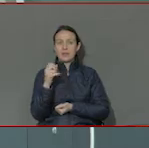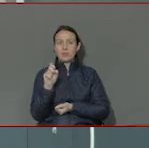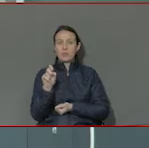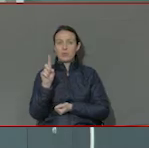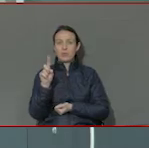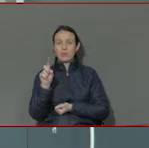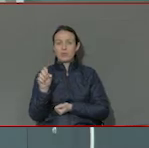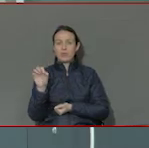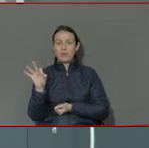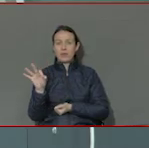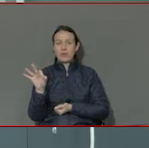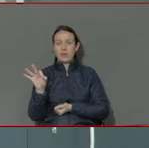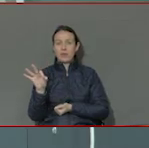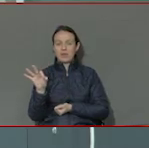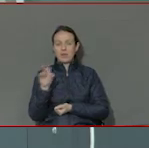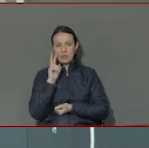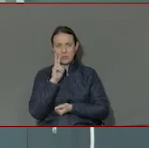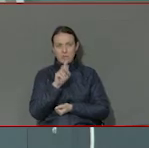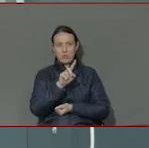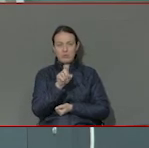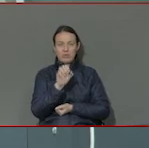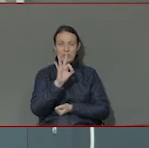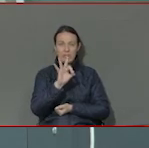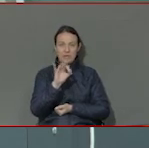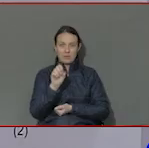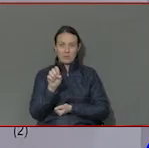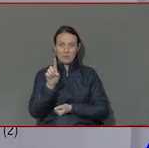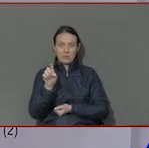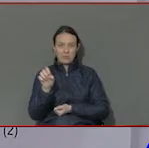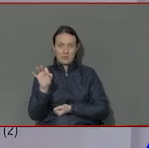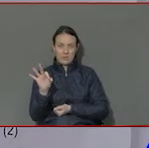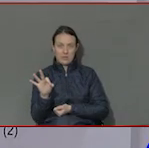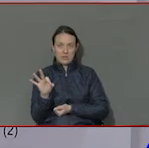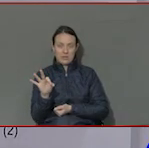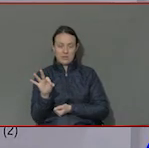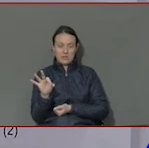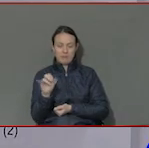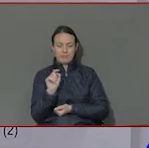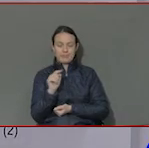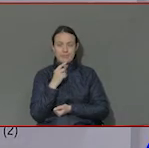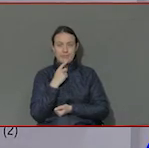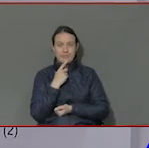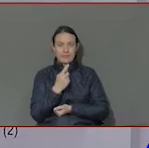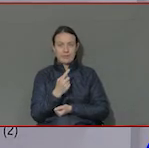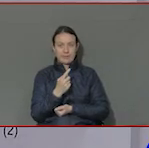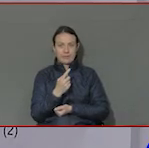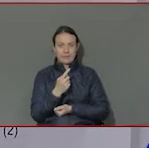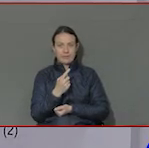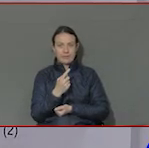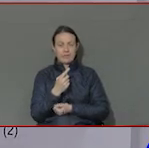3.1.3. If you look at question 3.1.3, it says you must